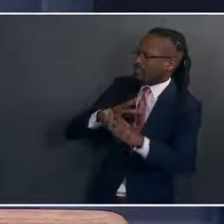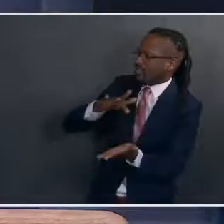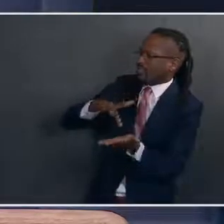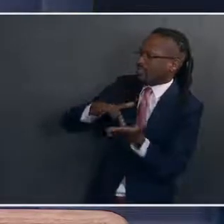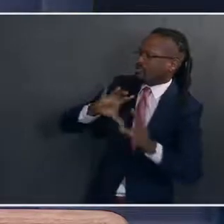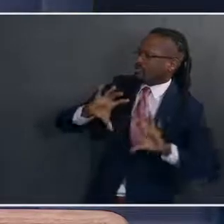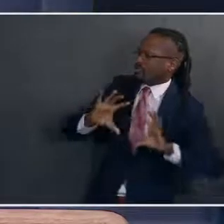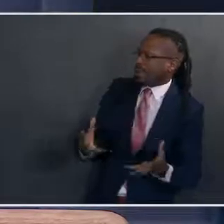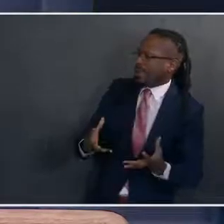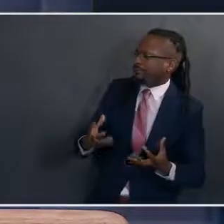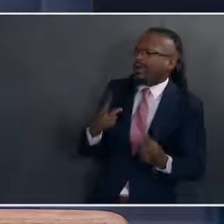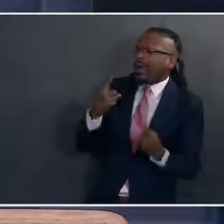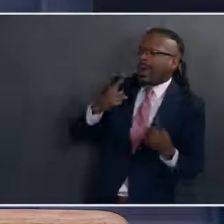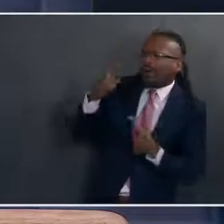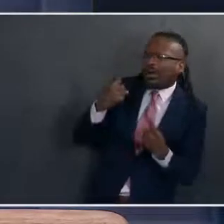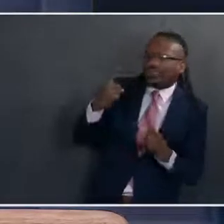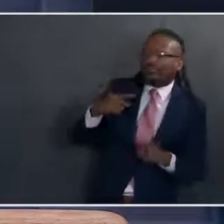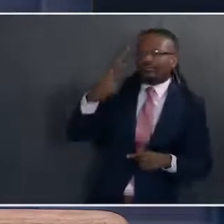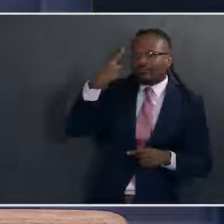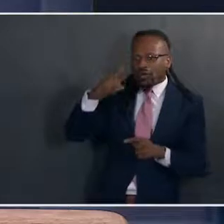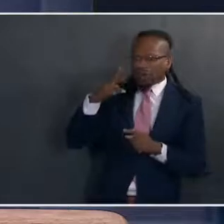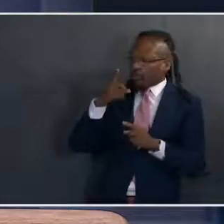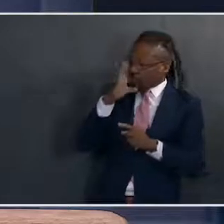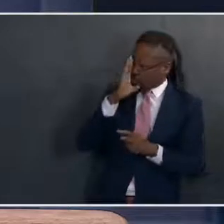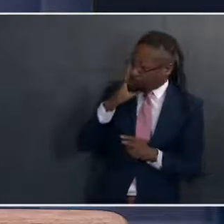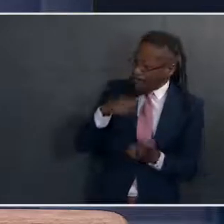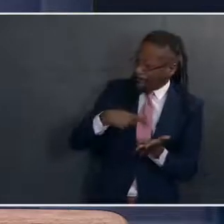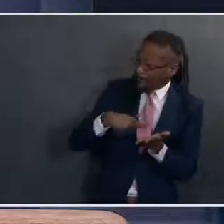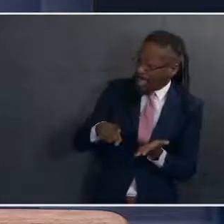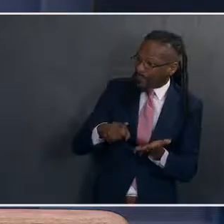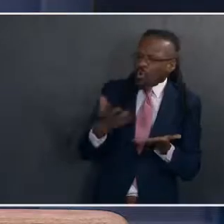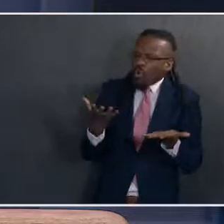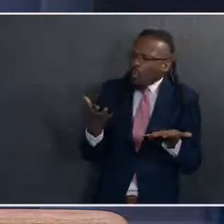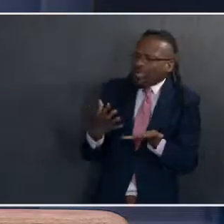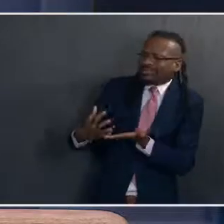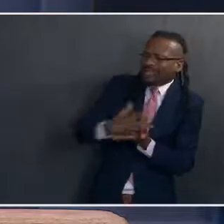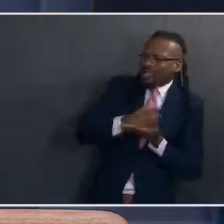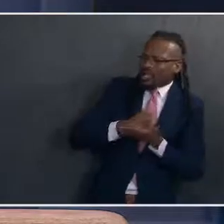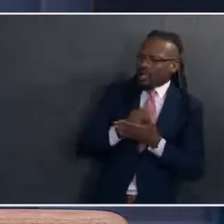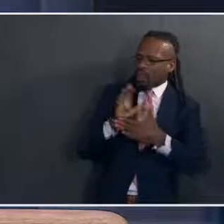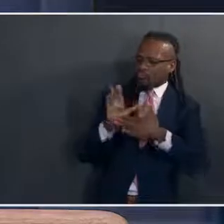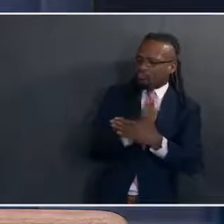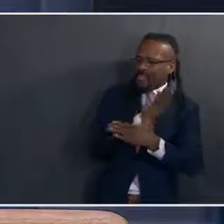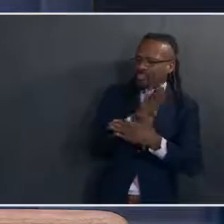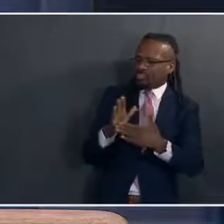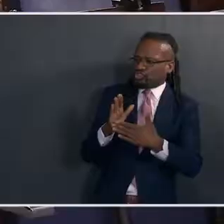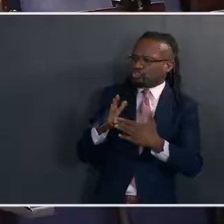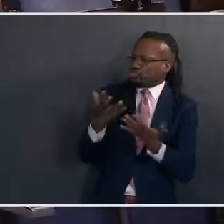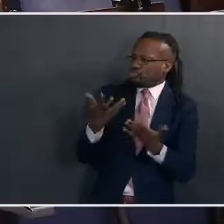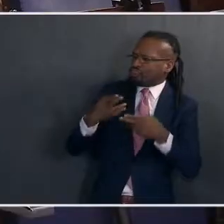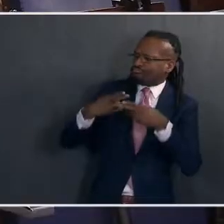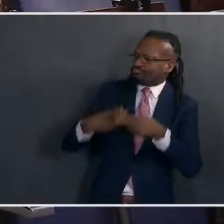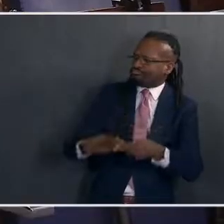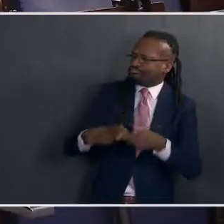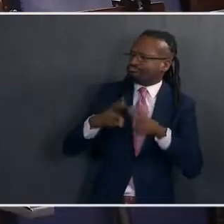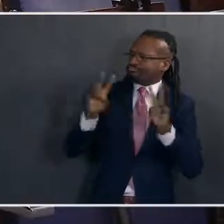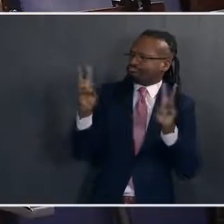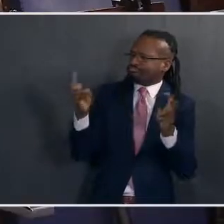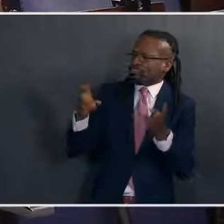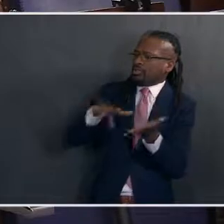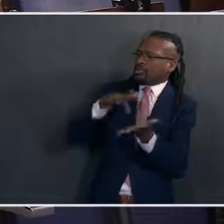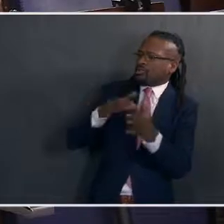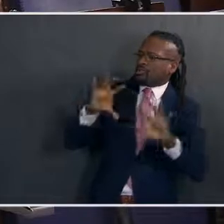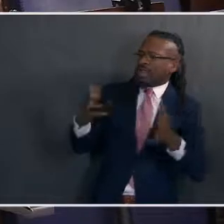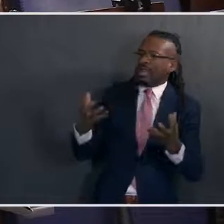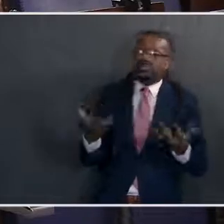I'm wondering, when it comes to things like direct payments, what's the income range by which you define the middle class? Like, how much